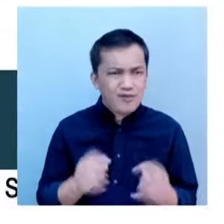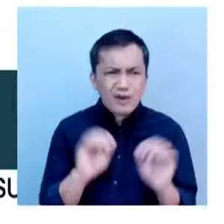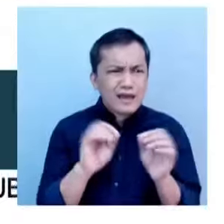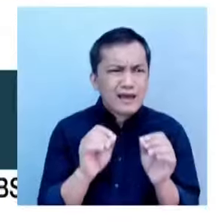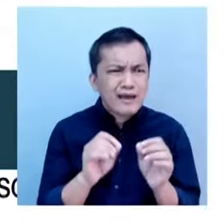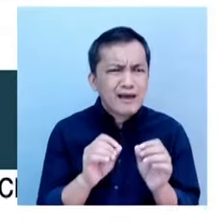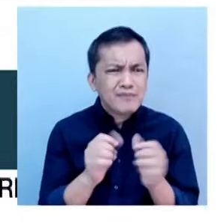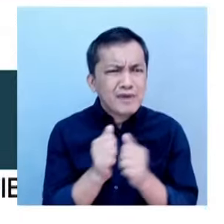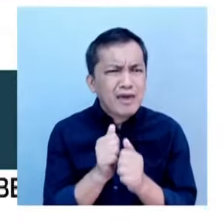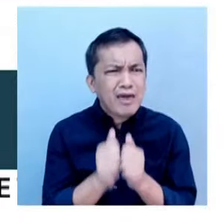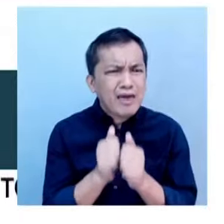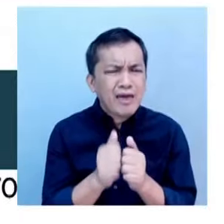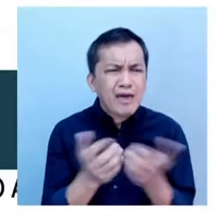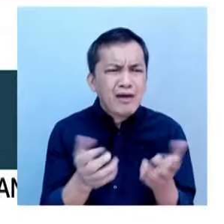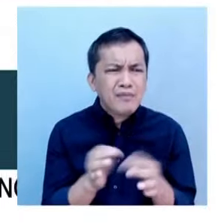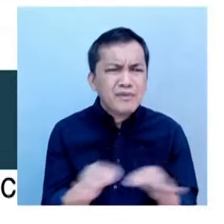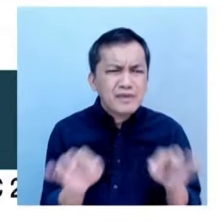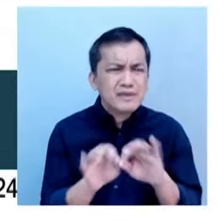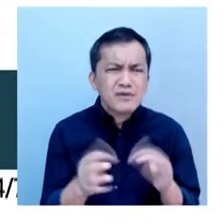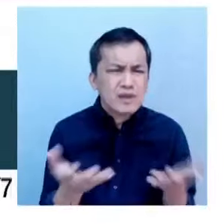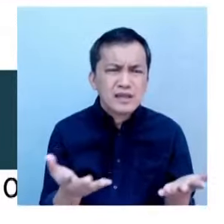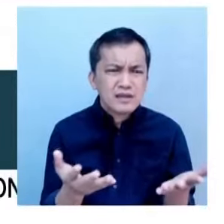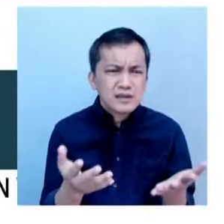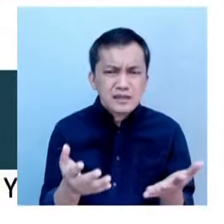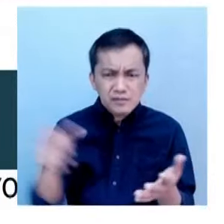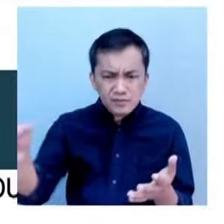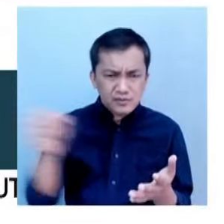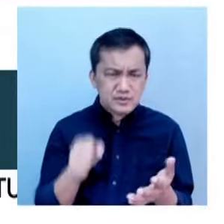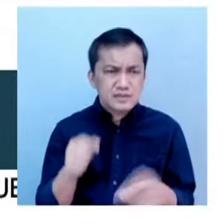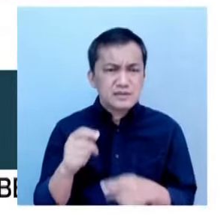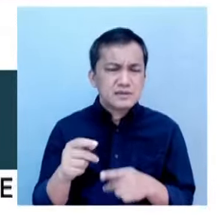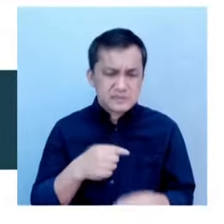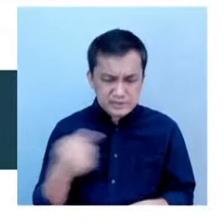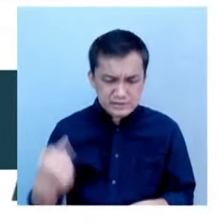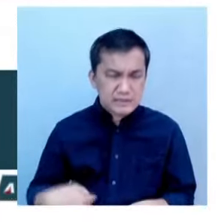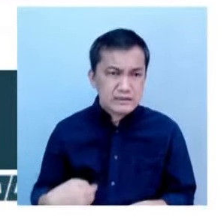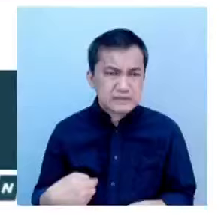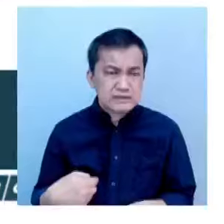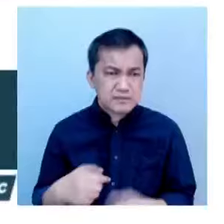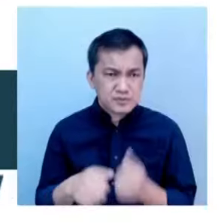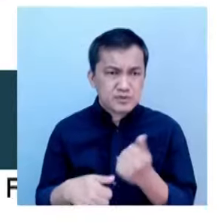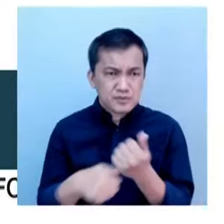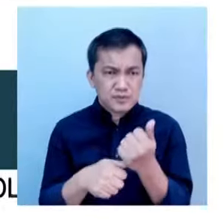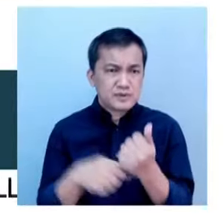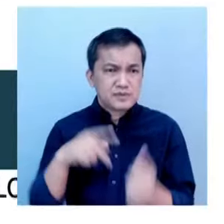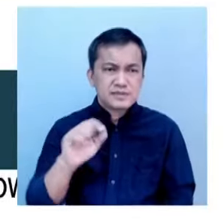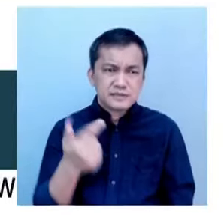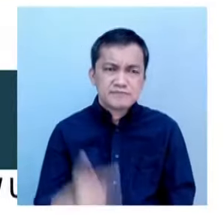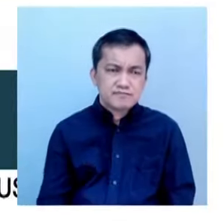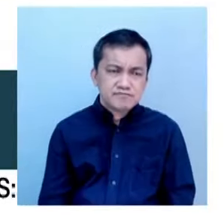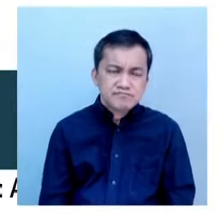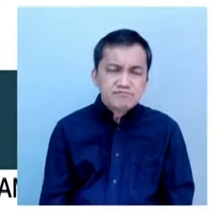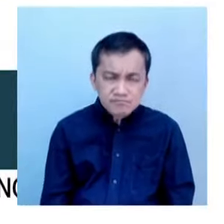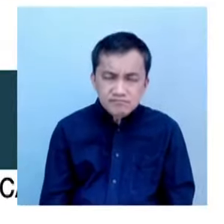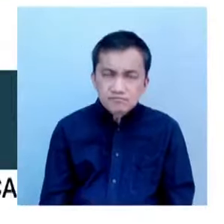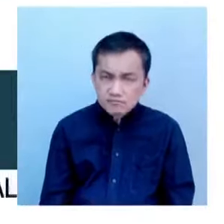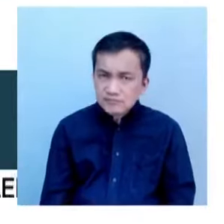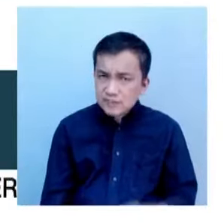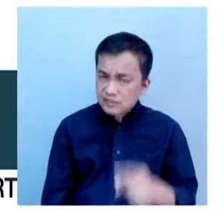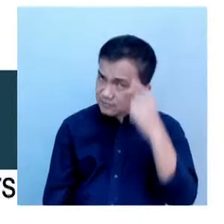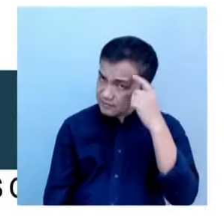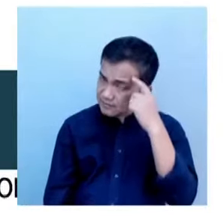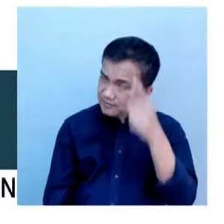recruiting people from China to become auxiliaries of our Philippine Coast Guard. You know, Congressman, I remember very distinctly, it was